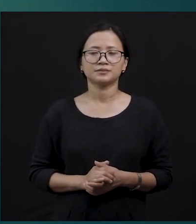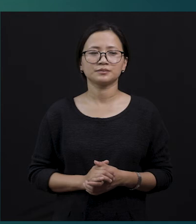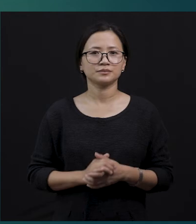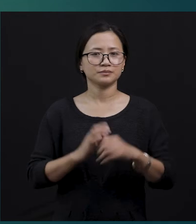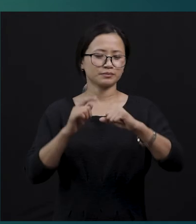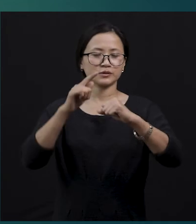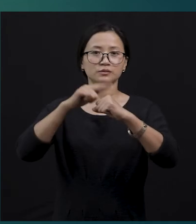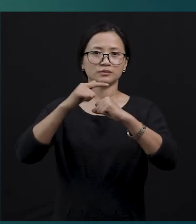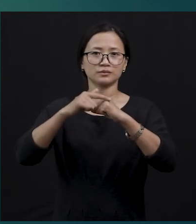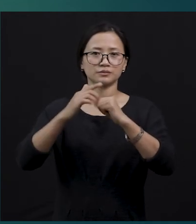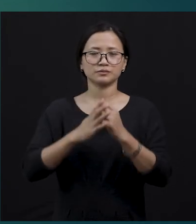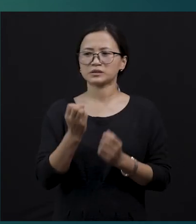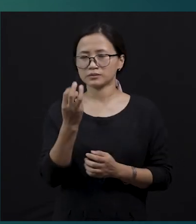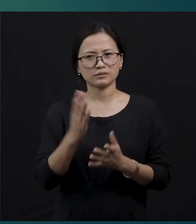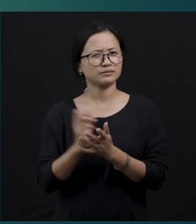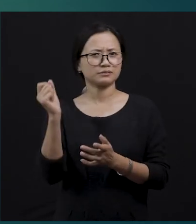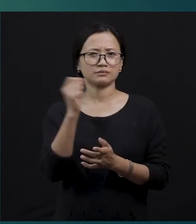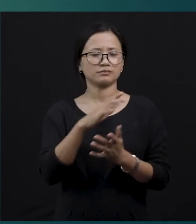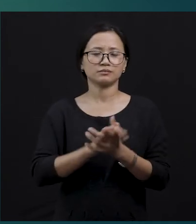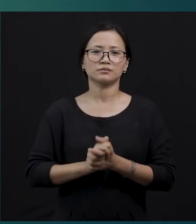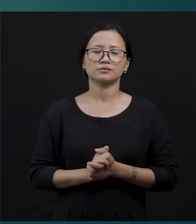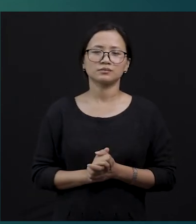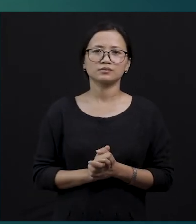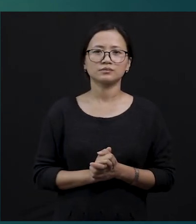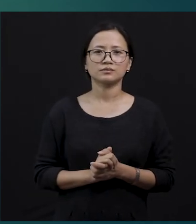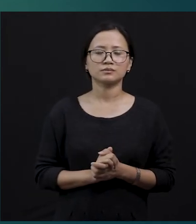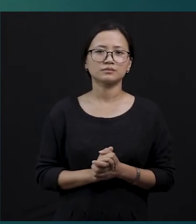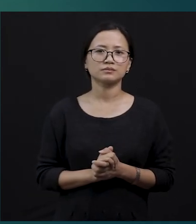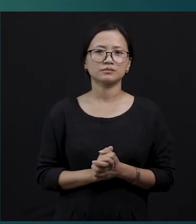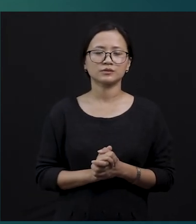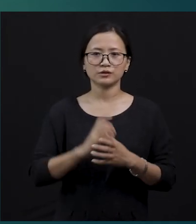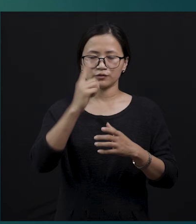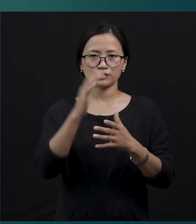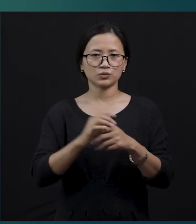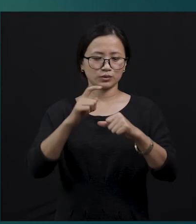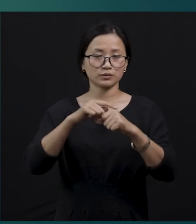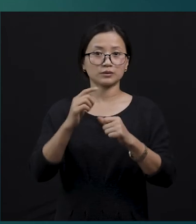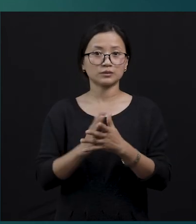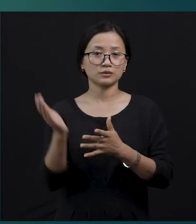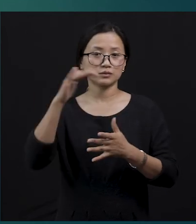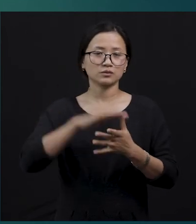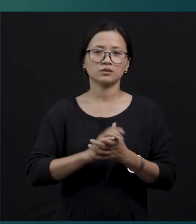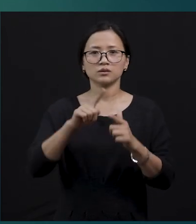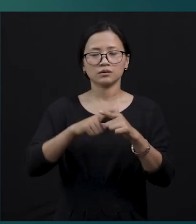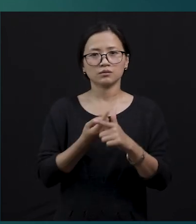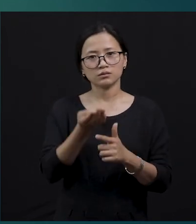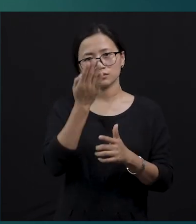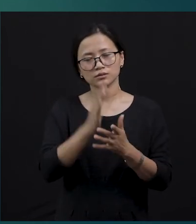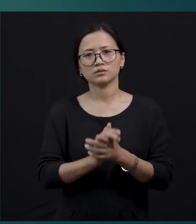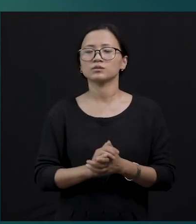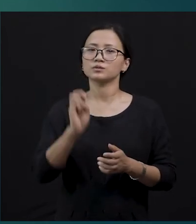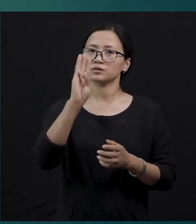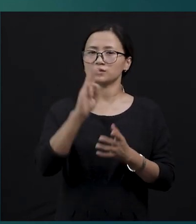top portion of your knuckle here, the first that comes is January, right? So the top portion, it will be